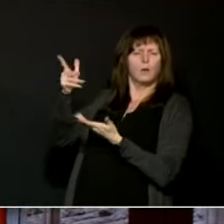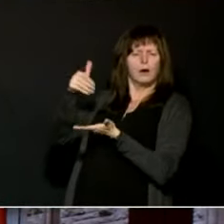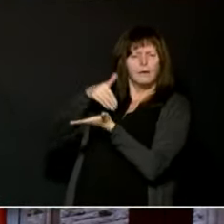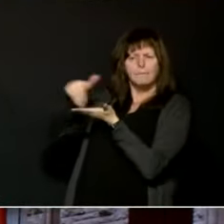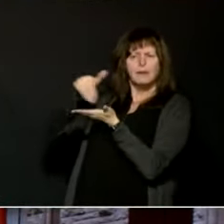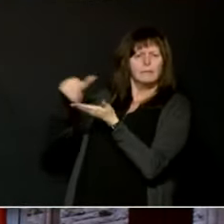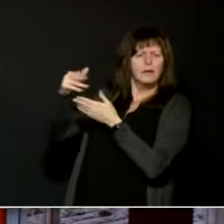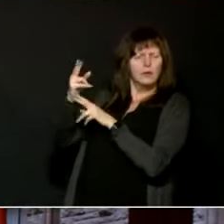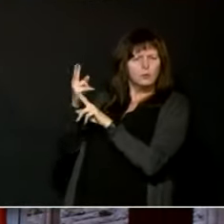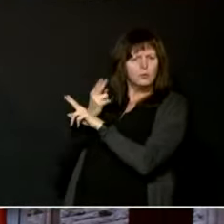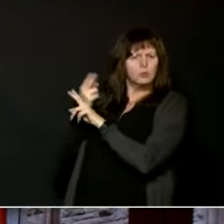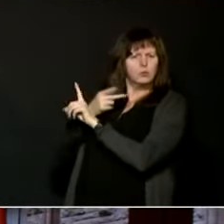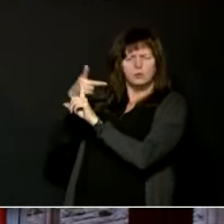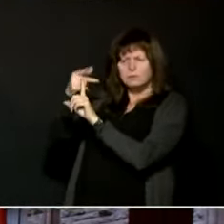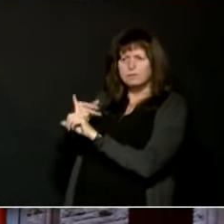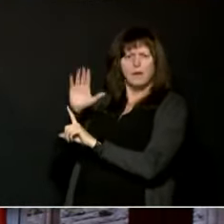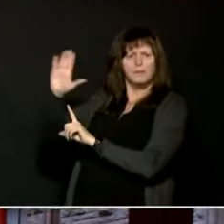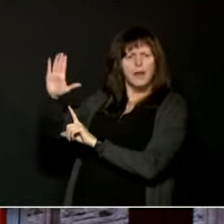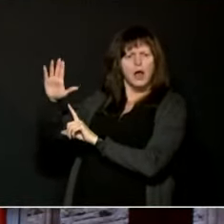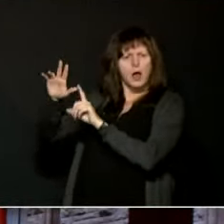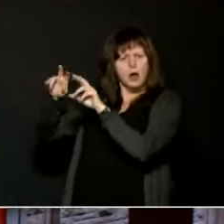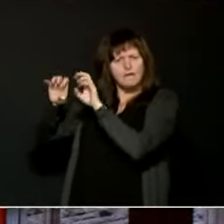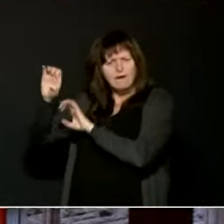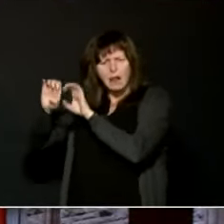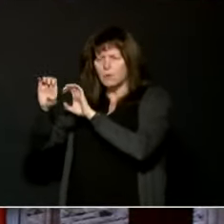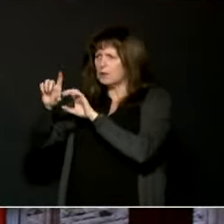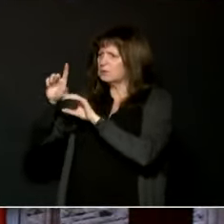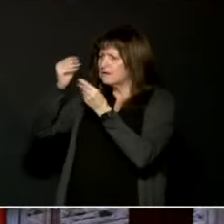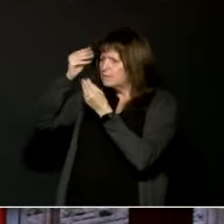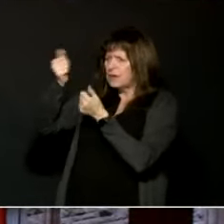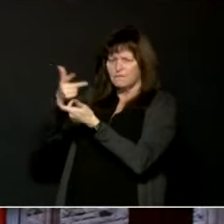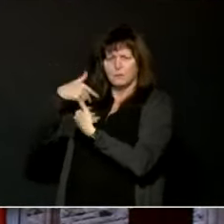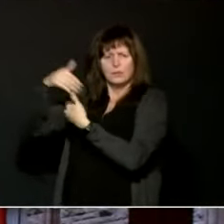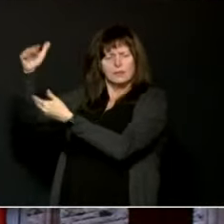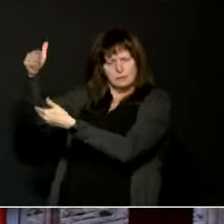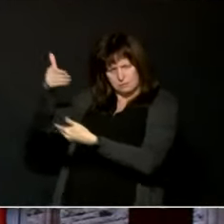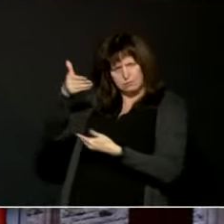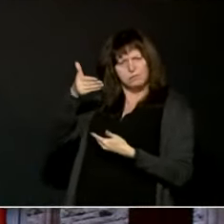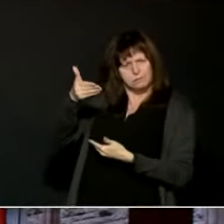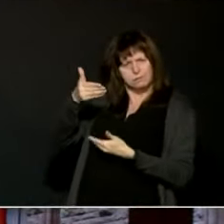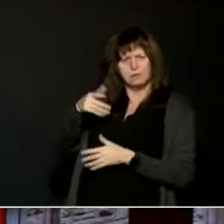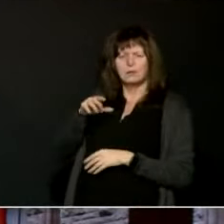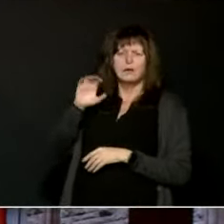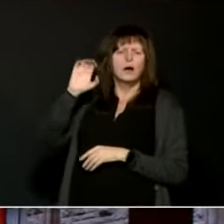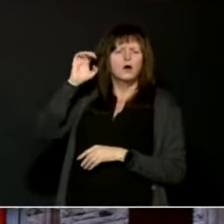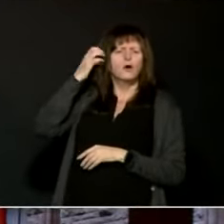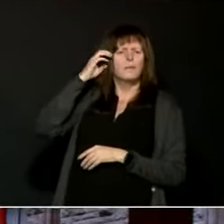their evaluation, as well as an update from the European Association with their